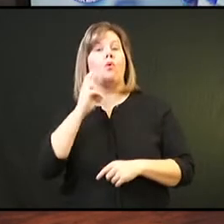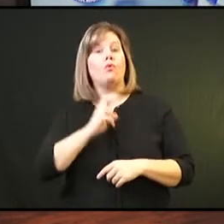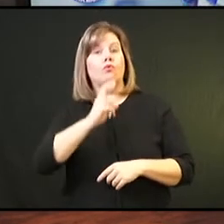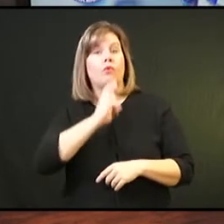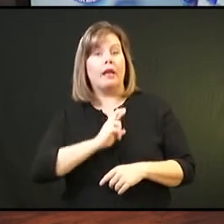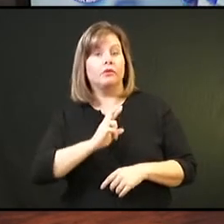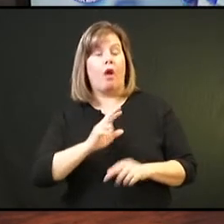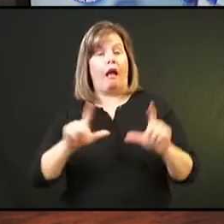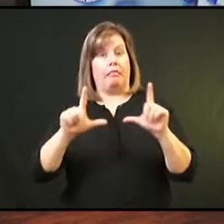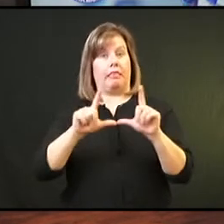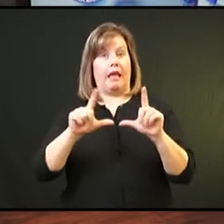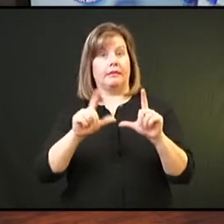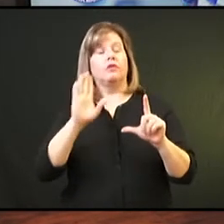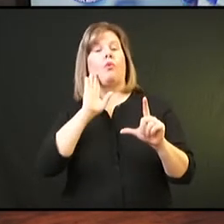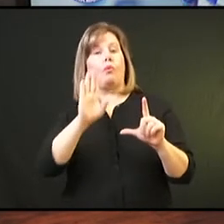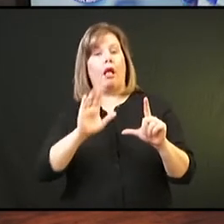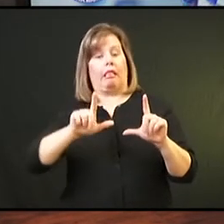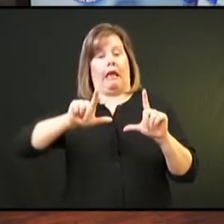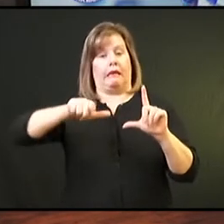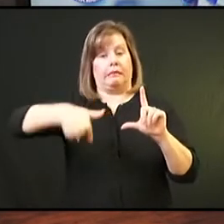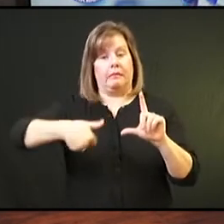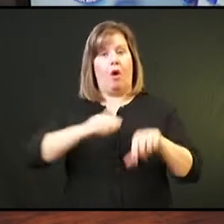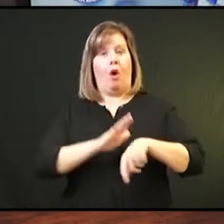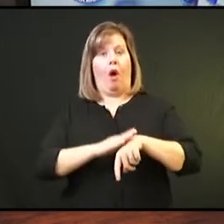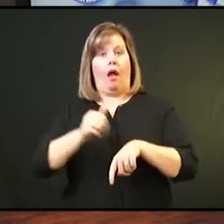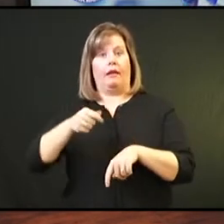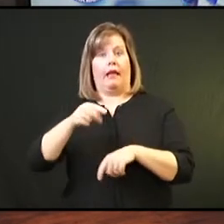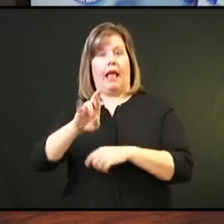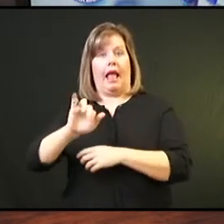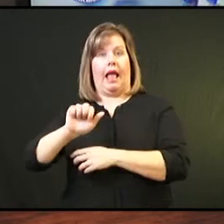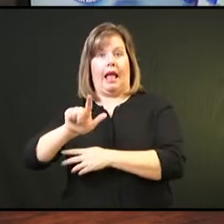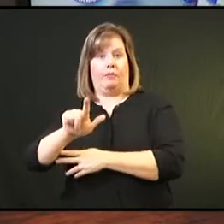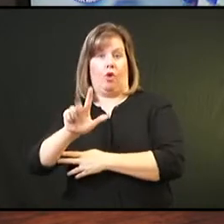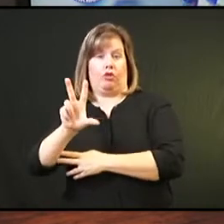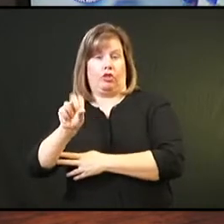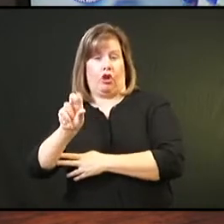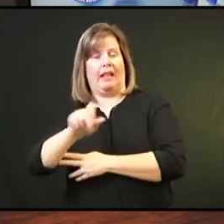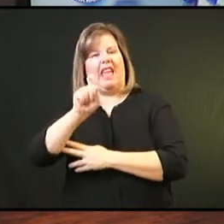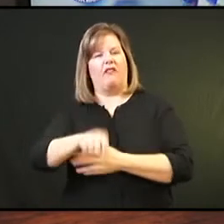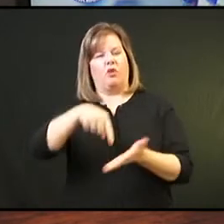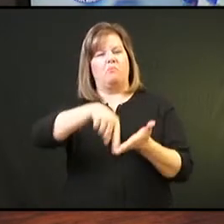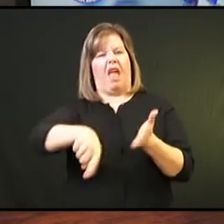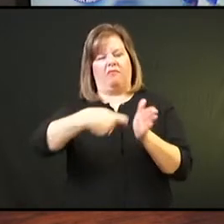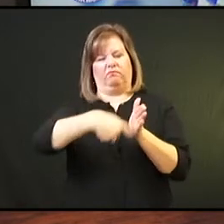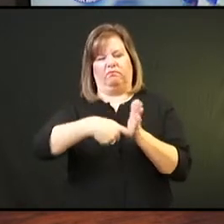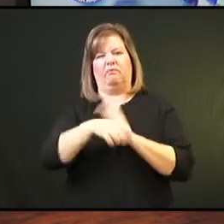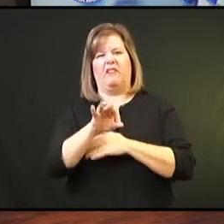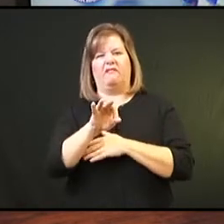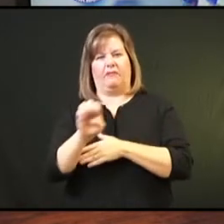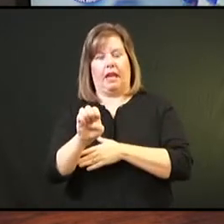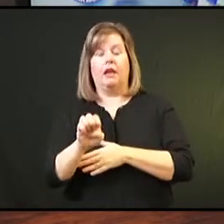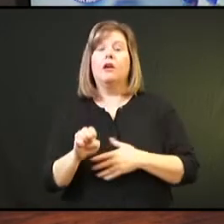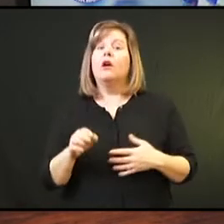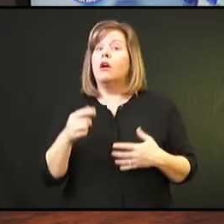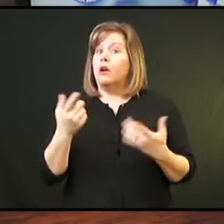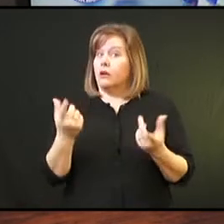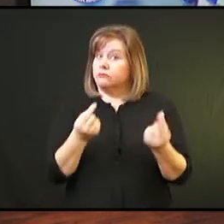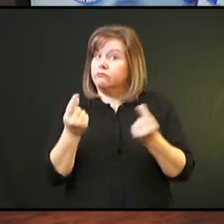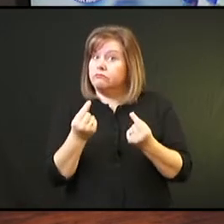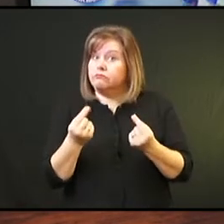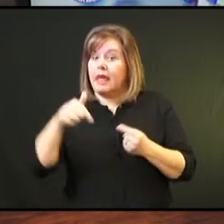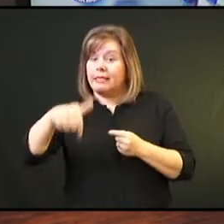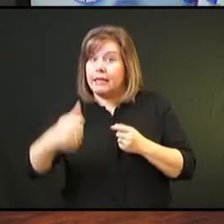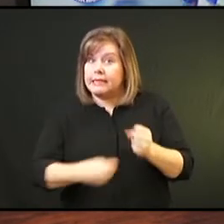in a new license application along with a fee for this coming year's license. Well, what we've done is